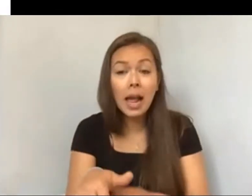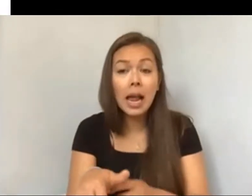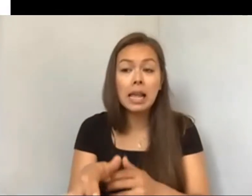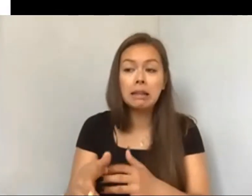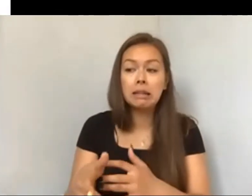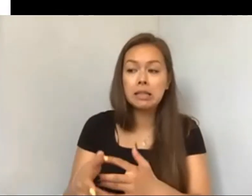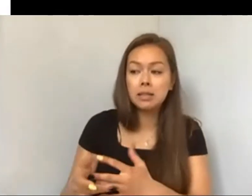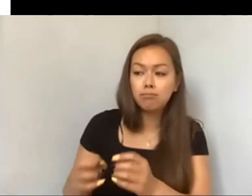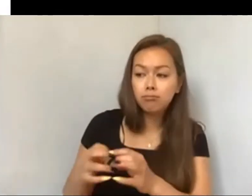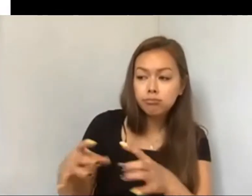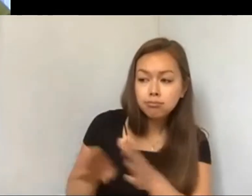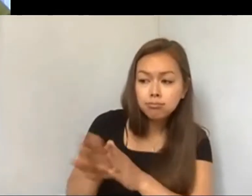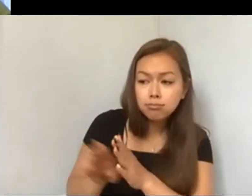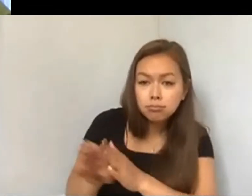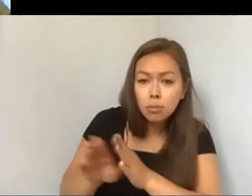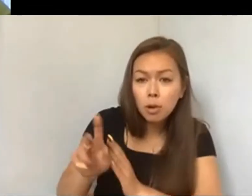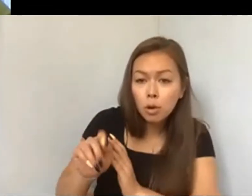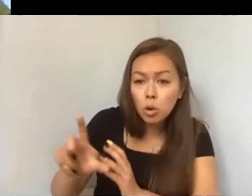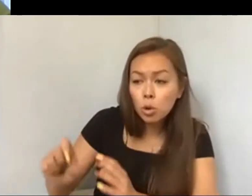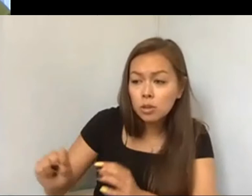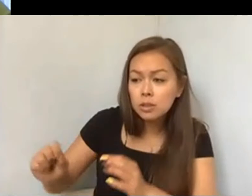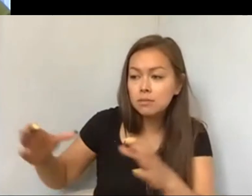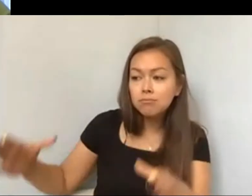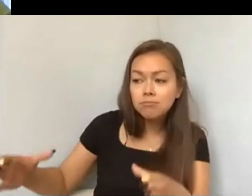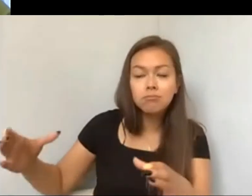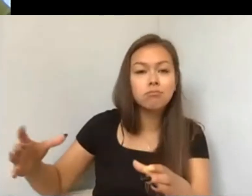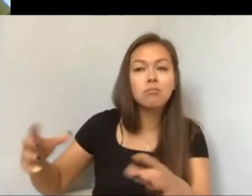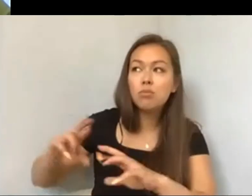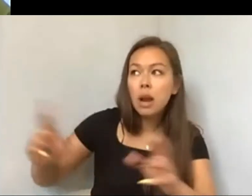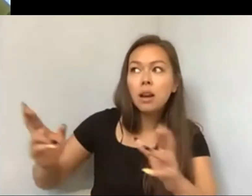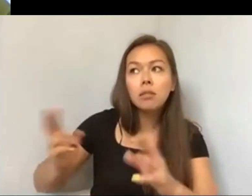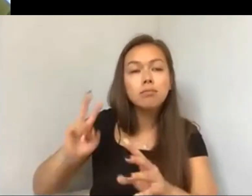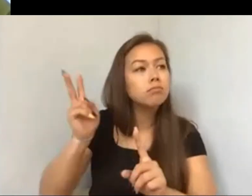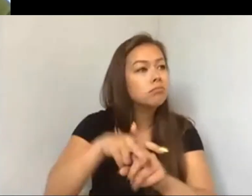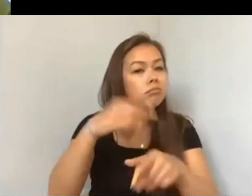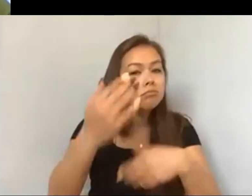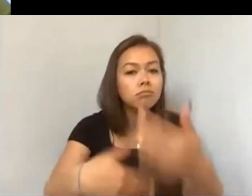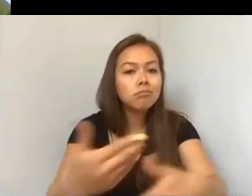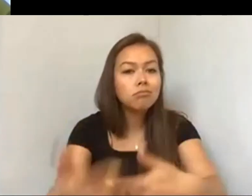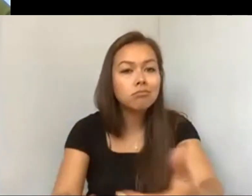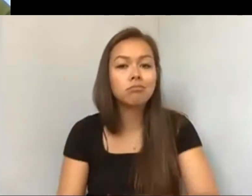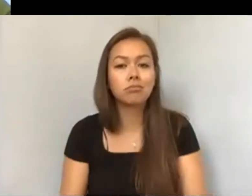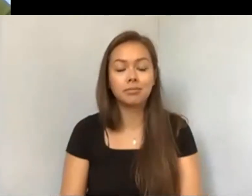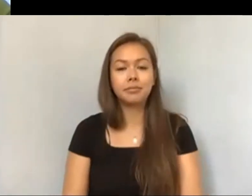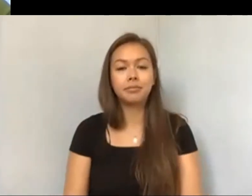need. Cool, thanks, Chris. Victoria, your thoughts?